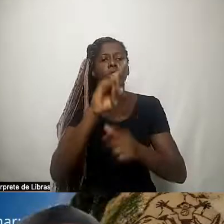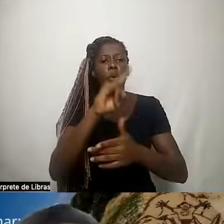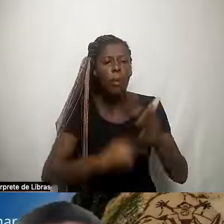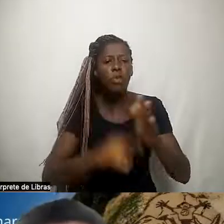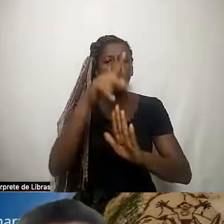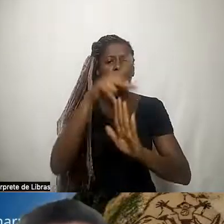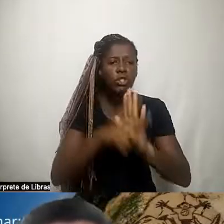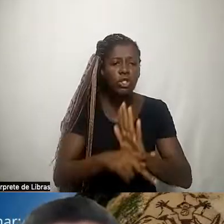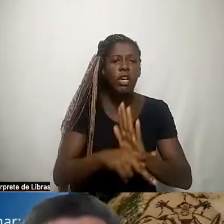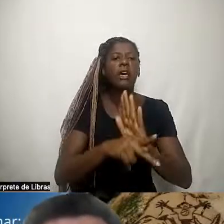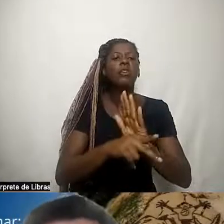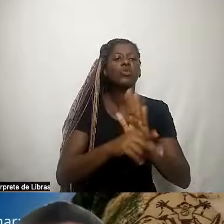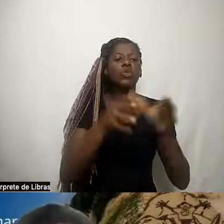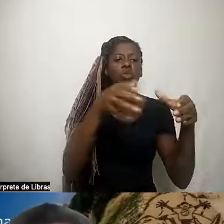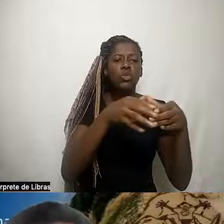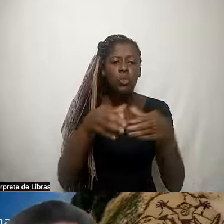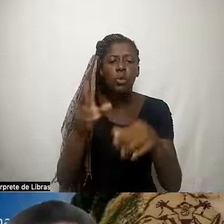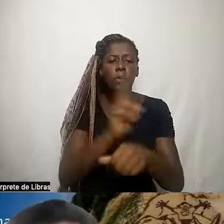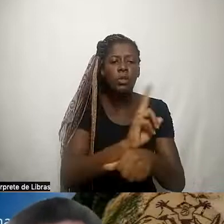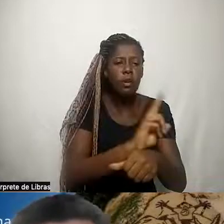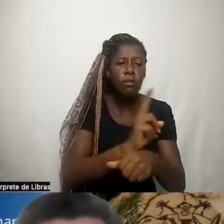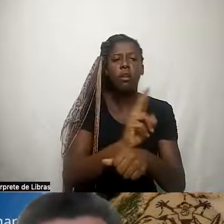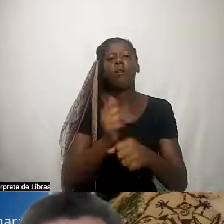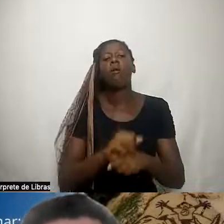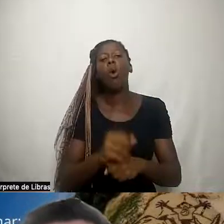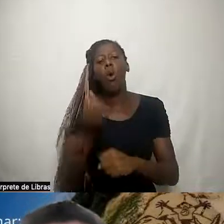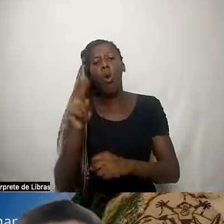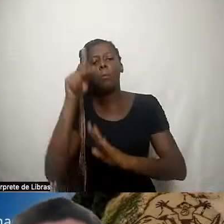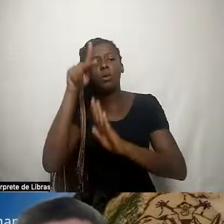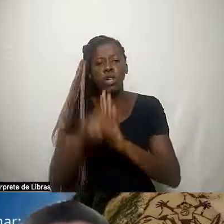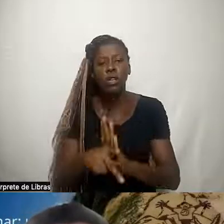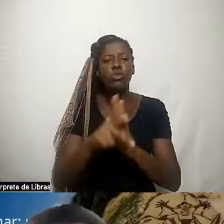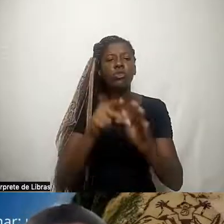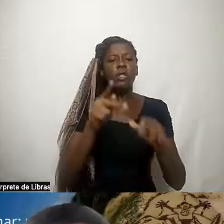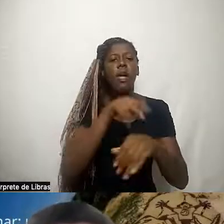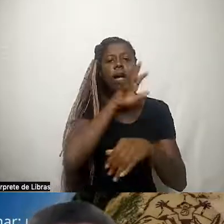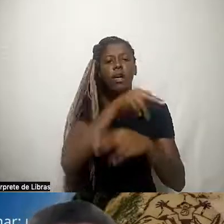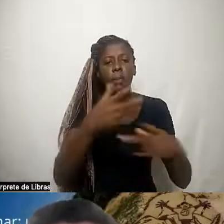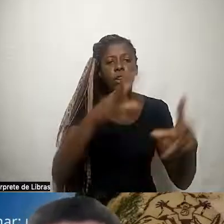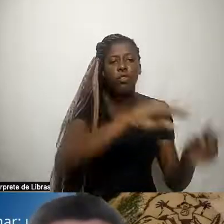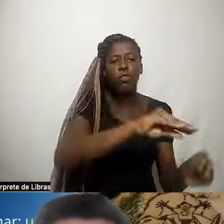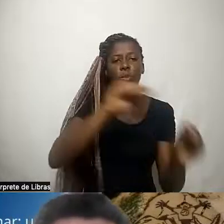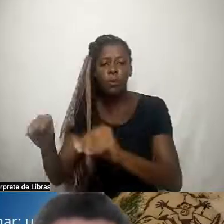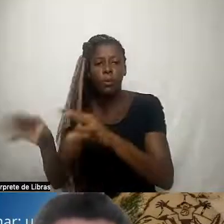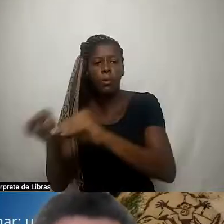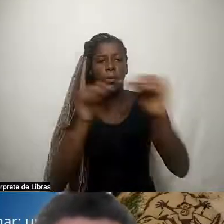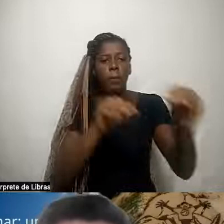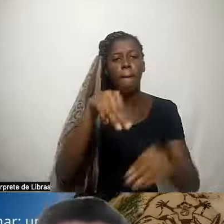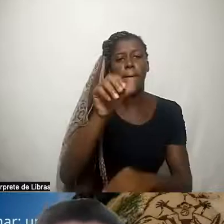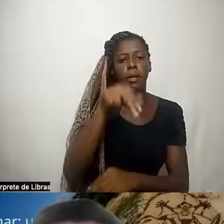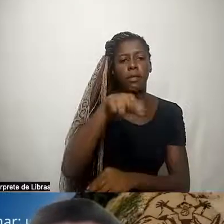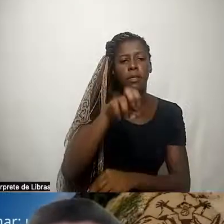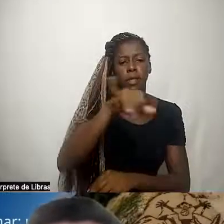endangered fauna, or action plans, propositions of conservation